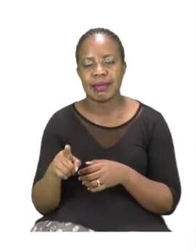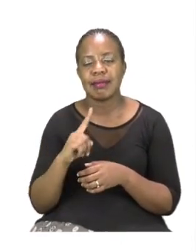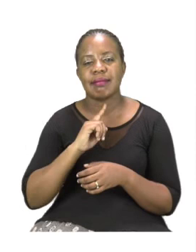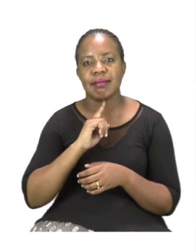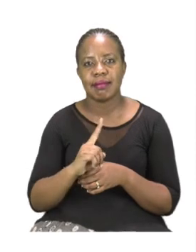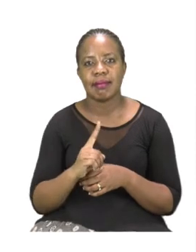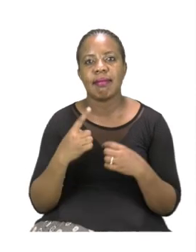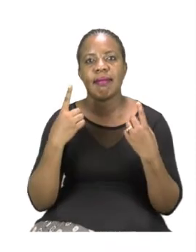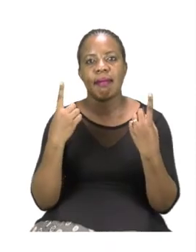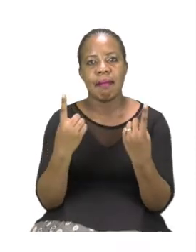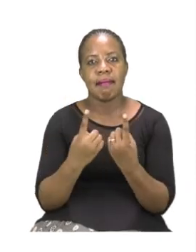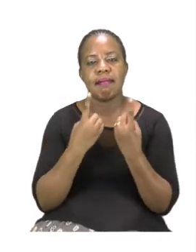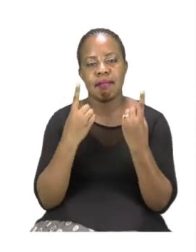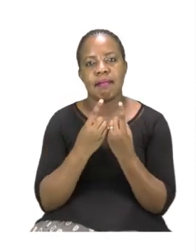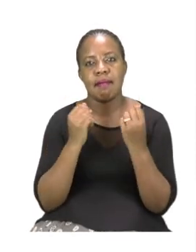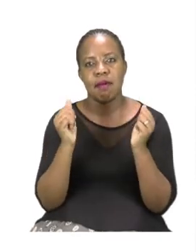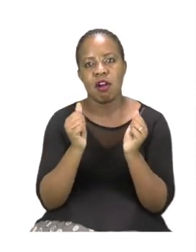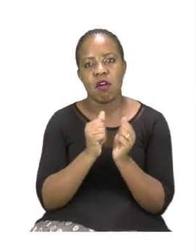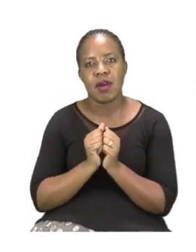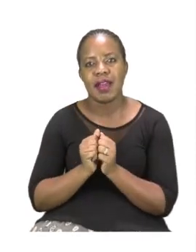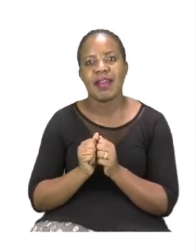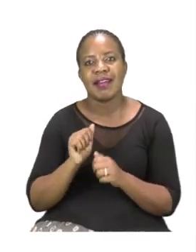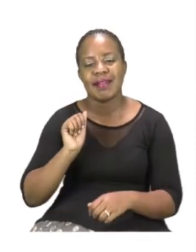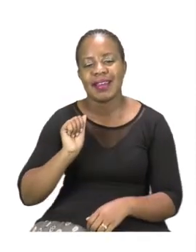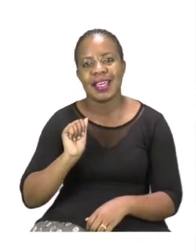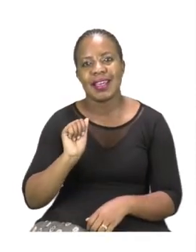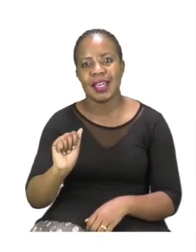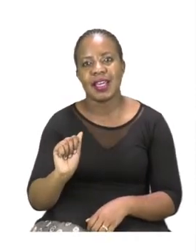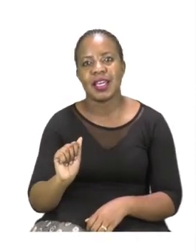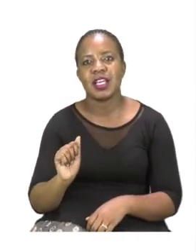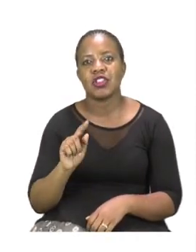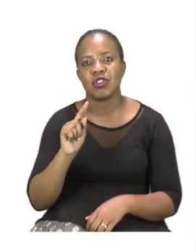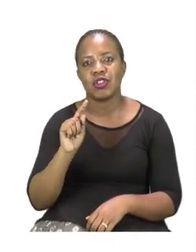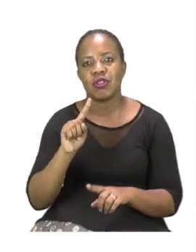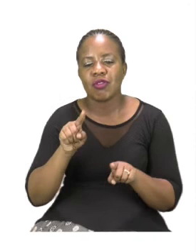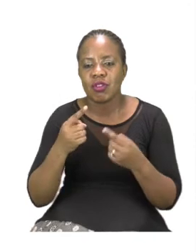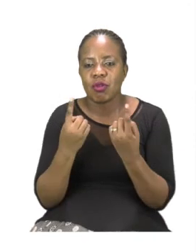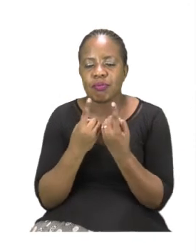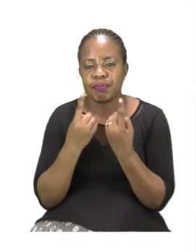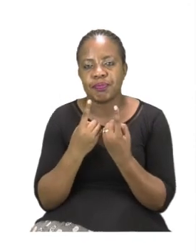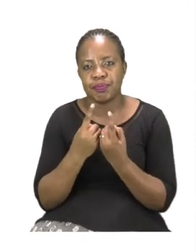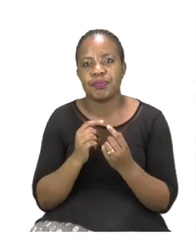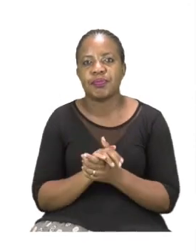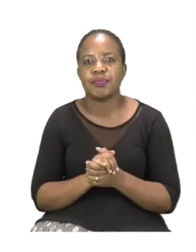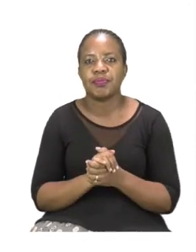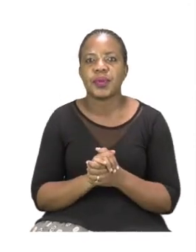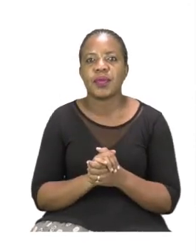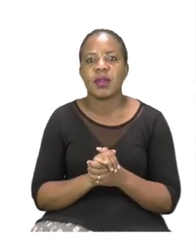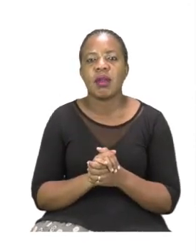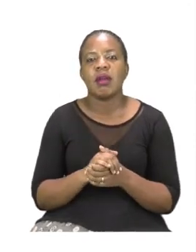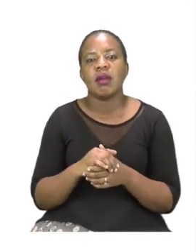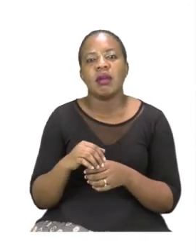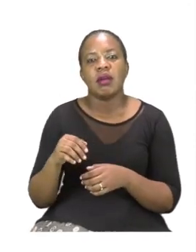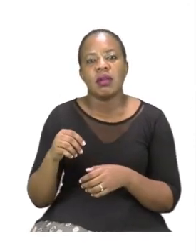toys belong to him. The next sentence says, he is the owner